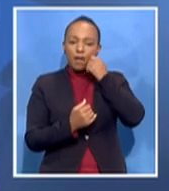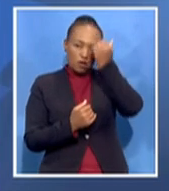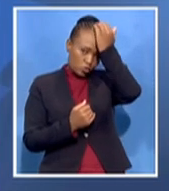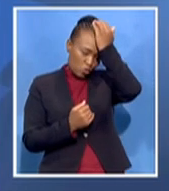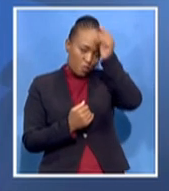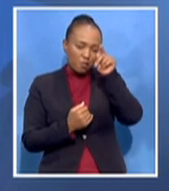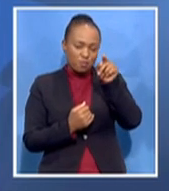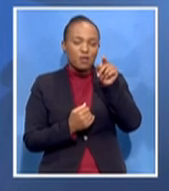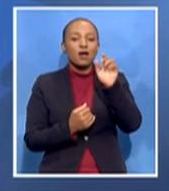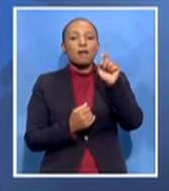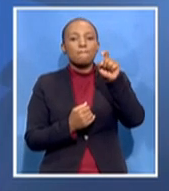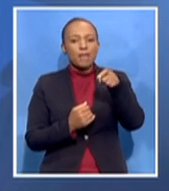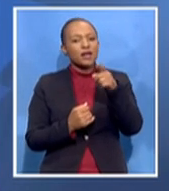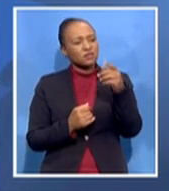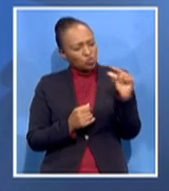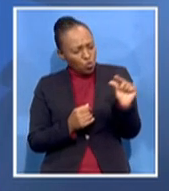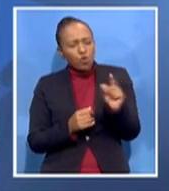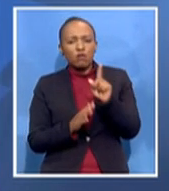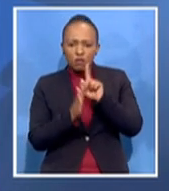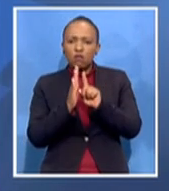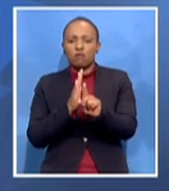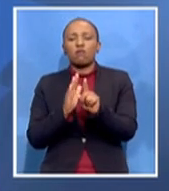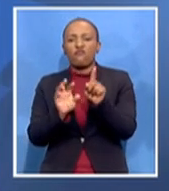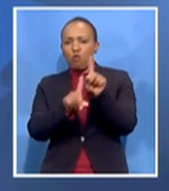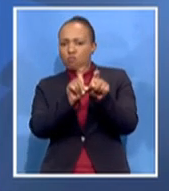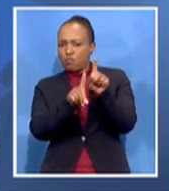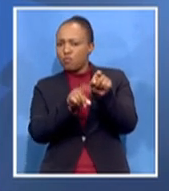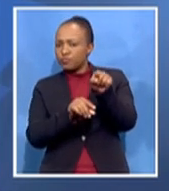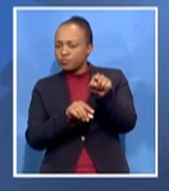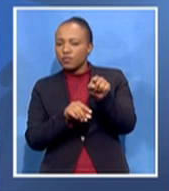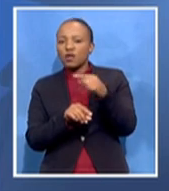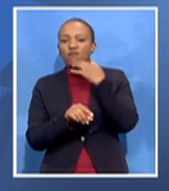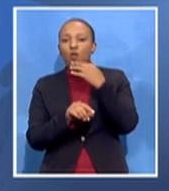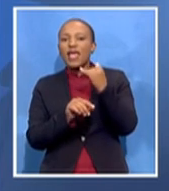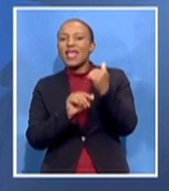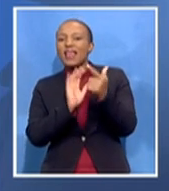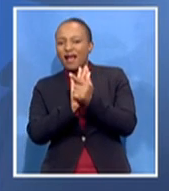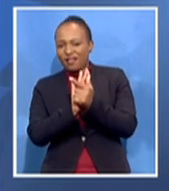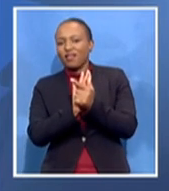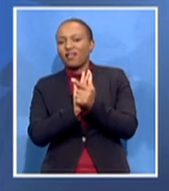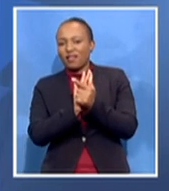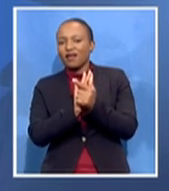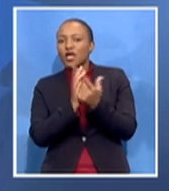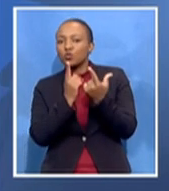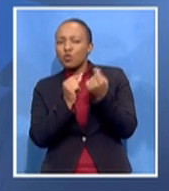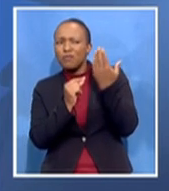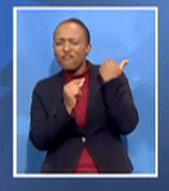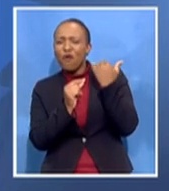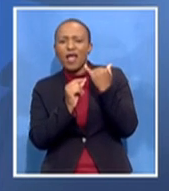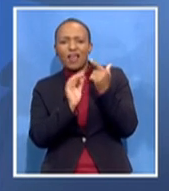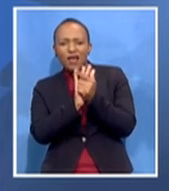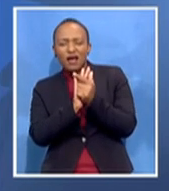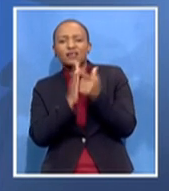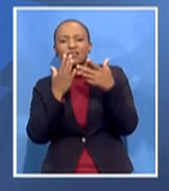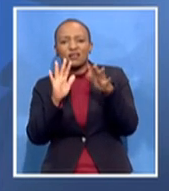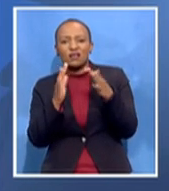possible for the illegal transaction that saw the end of Mr. Nklasana as